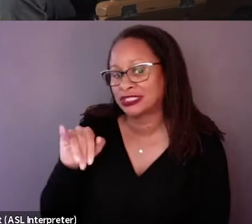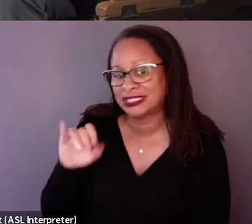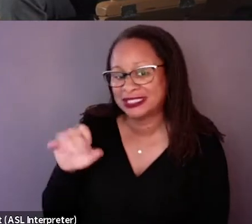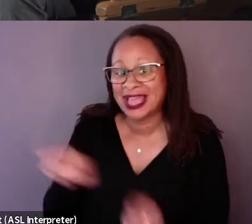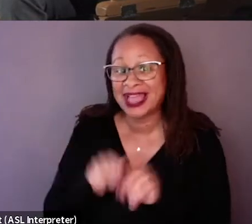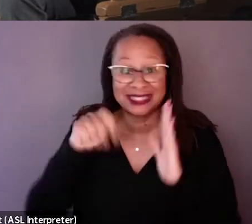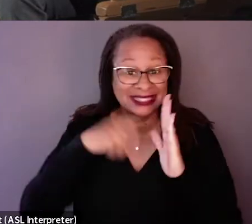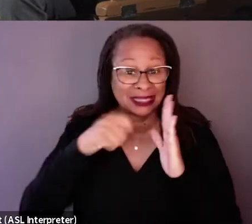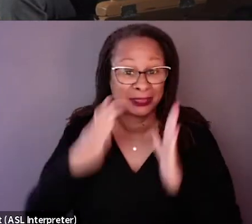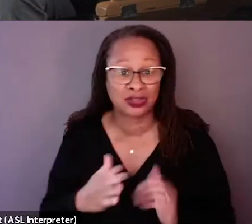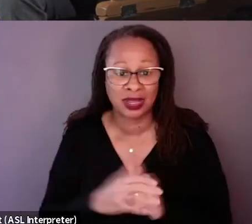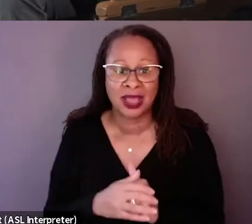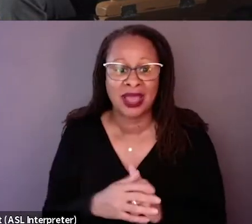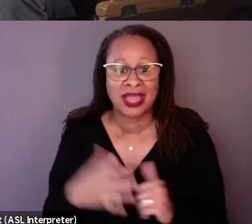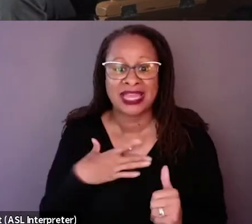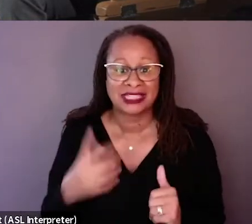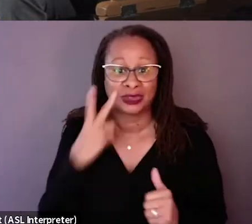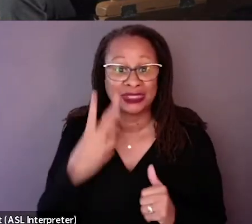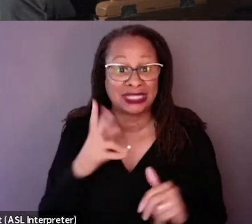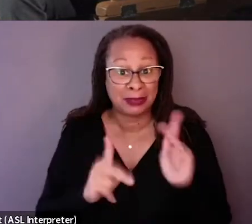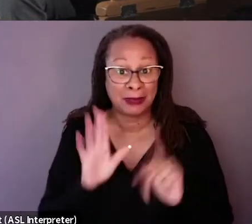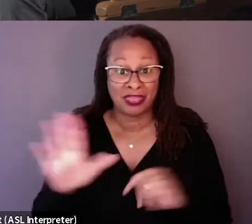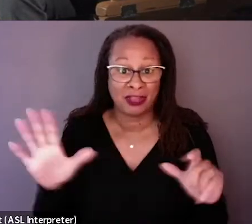seem to have a thing about zooming into people's butts.